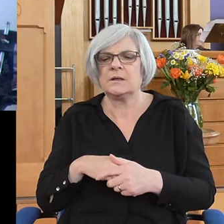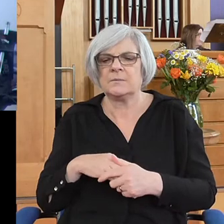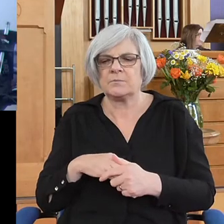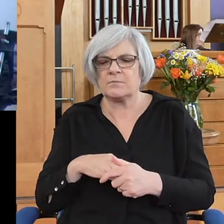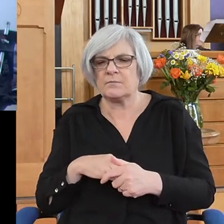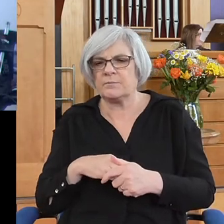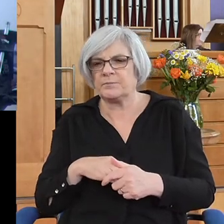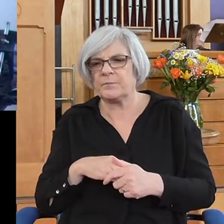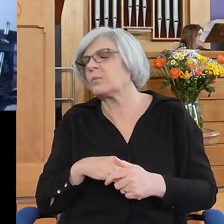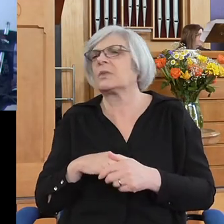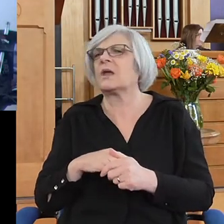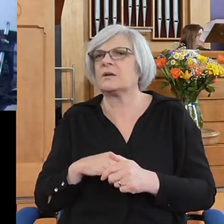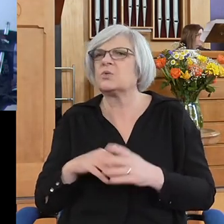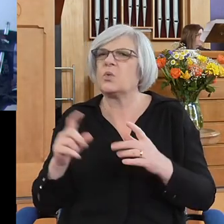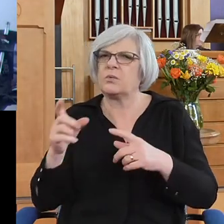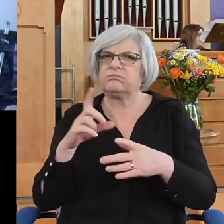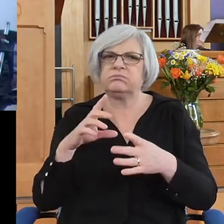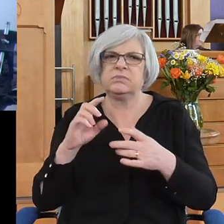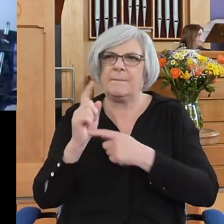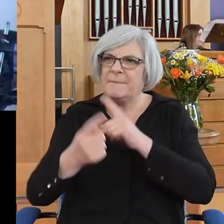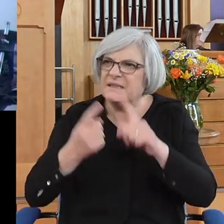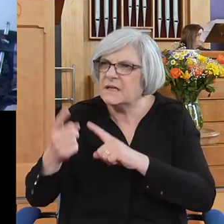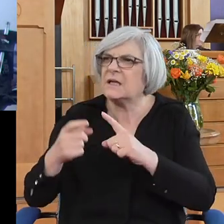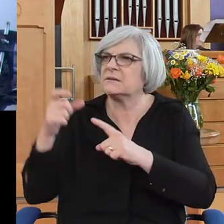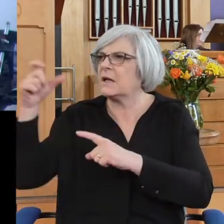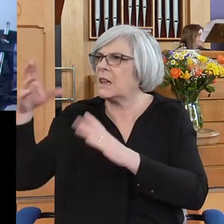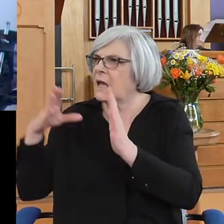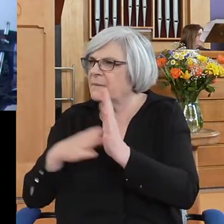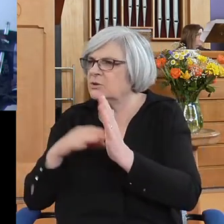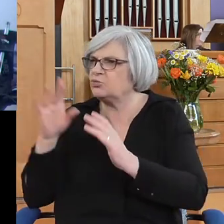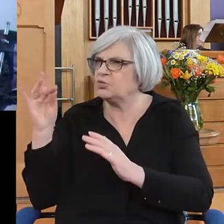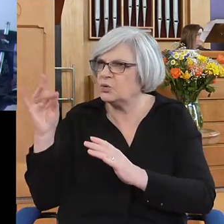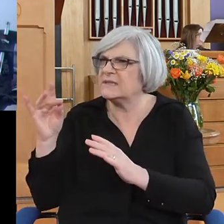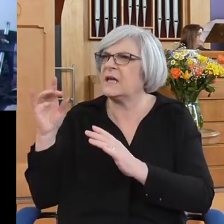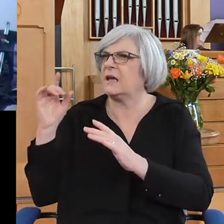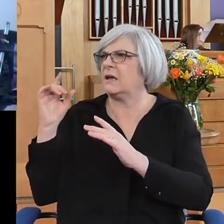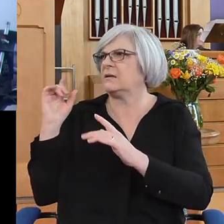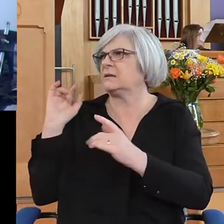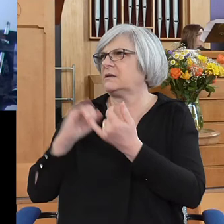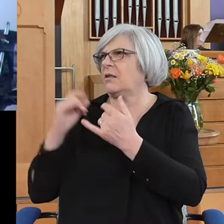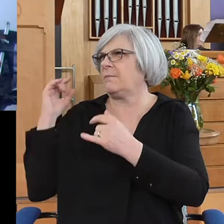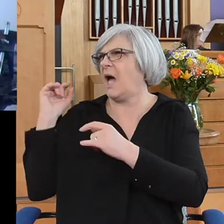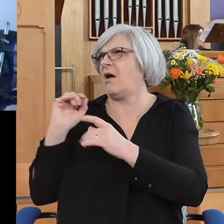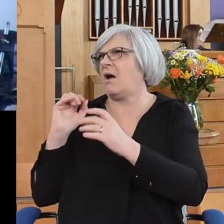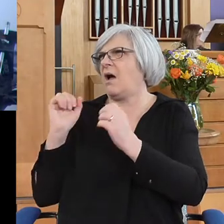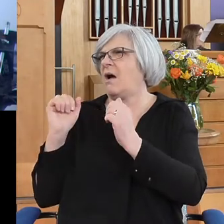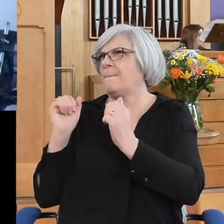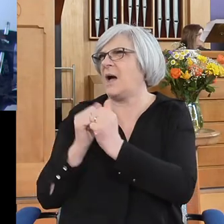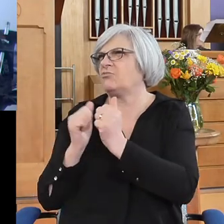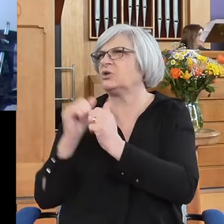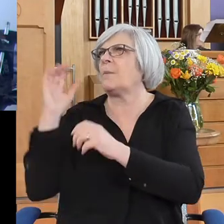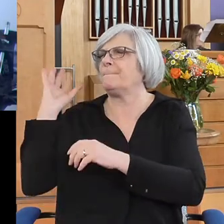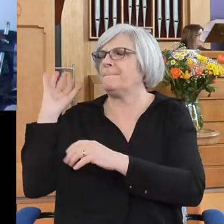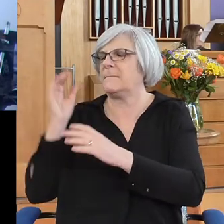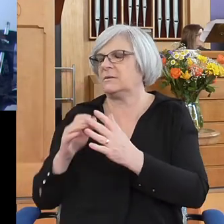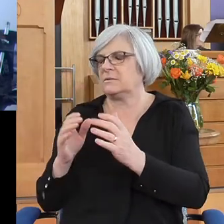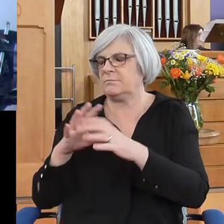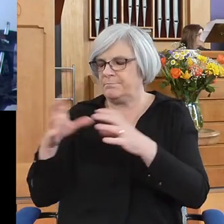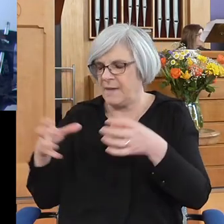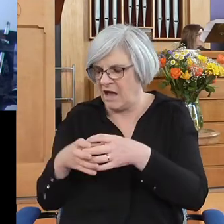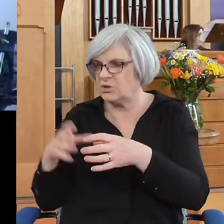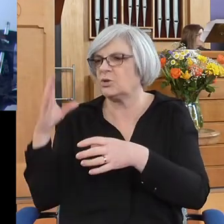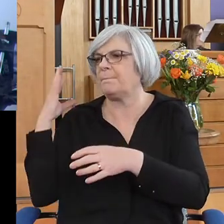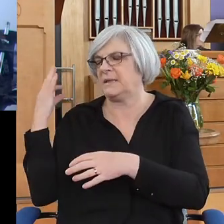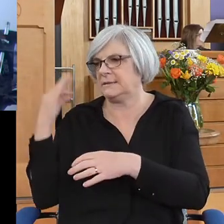We all had session meetings, South Parish on Monday, Claremont on Tuesday, and Washington Wednesday. Extracts of these, in the minutes of